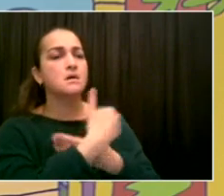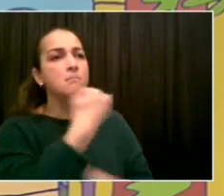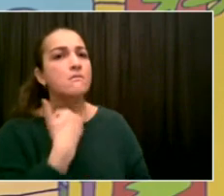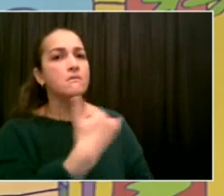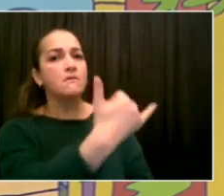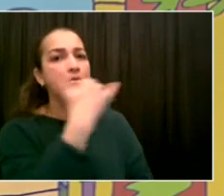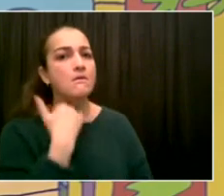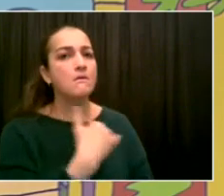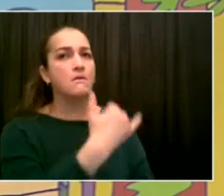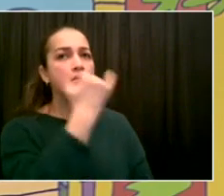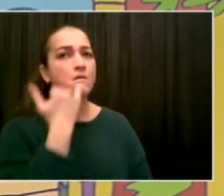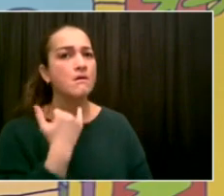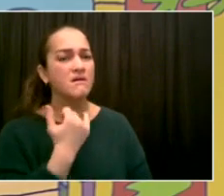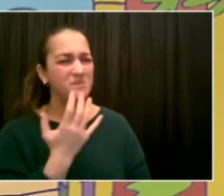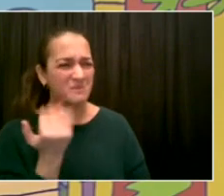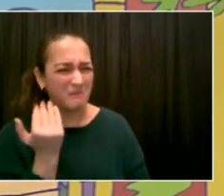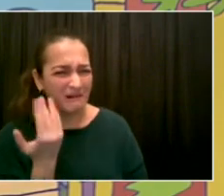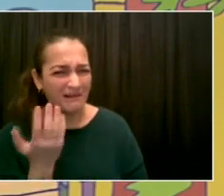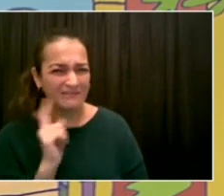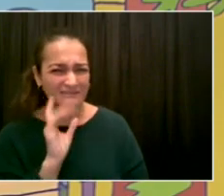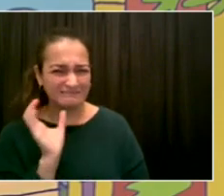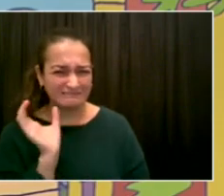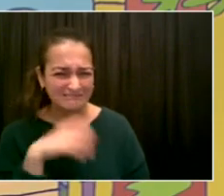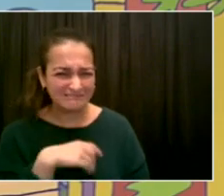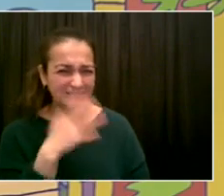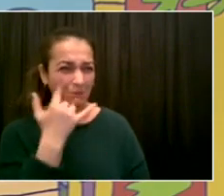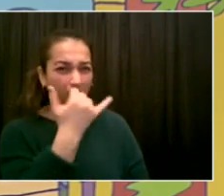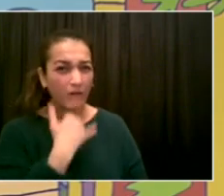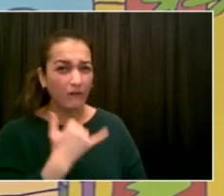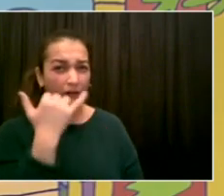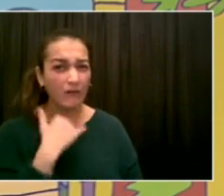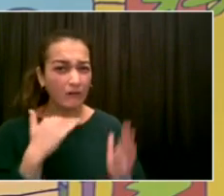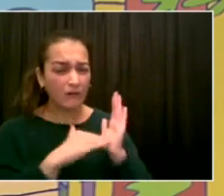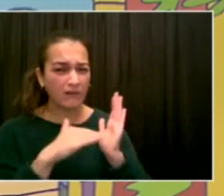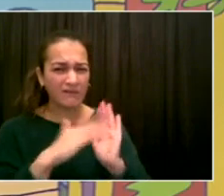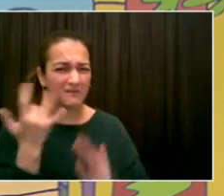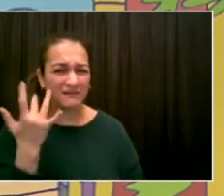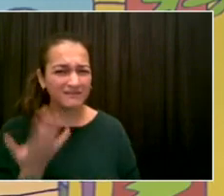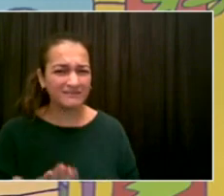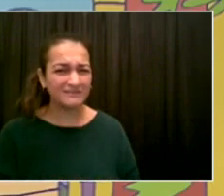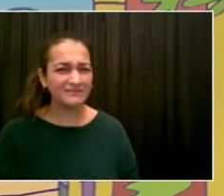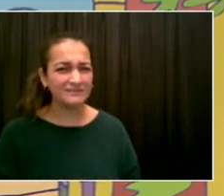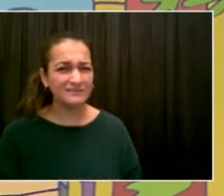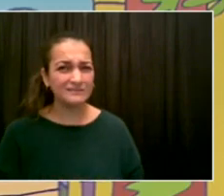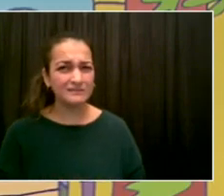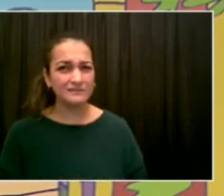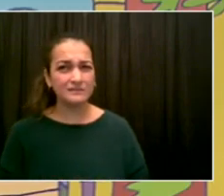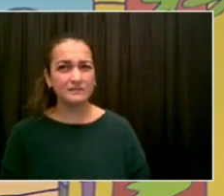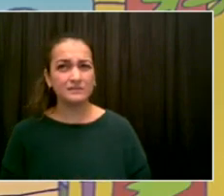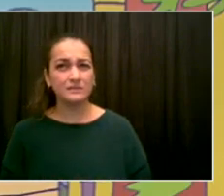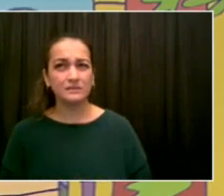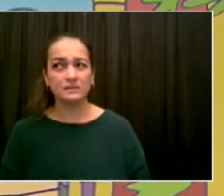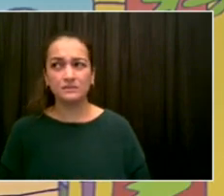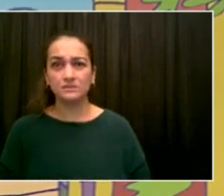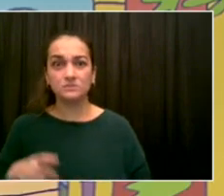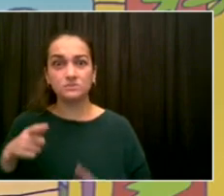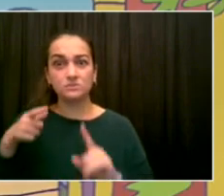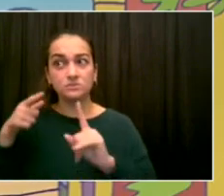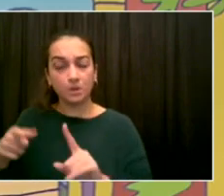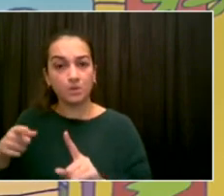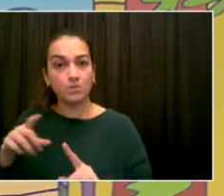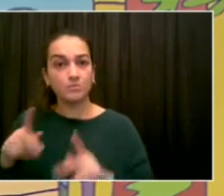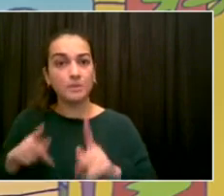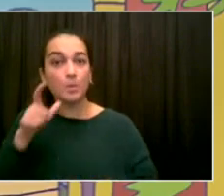it was police officers seeking to intimidate them into no longer filing 311 complaints. Councilmember Ben Kalos called on the city to investigate these